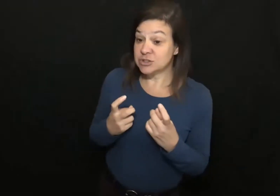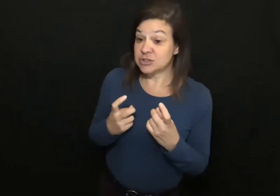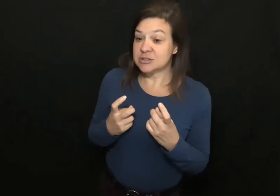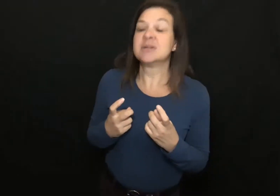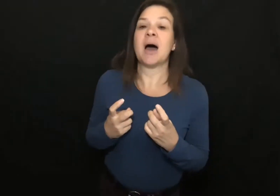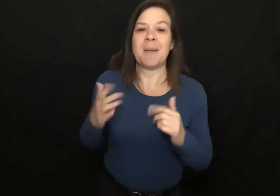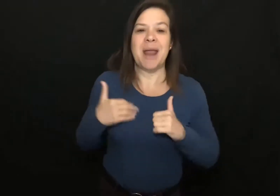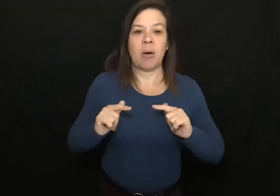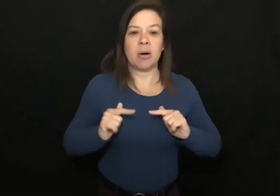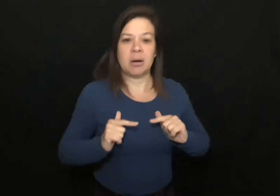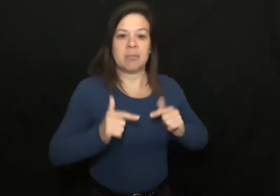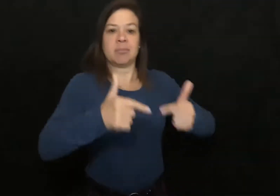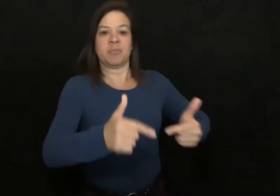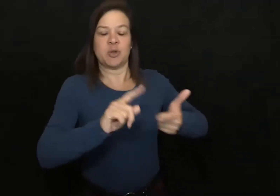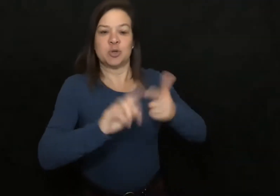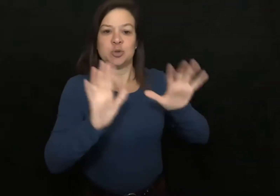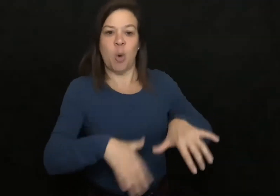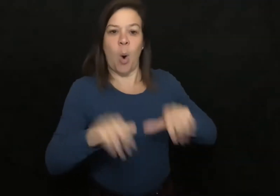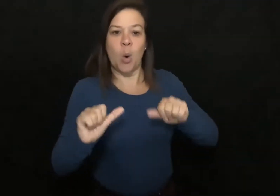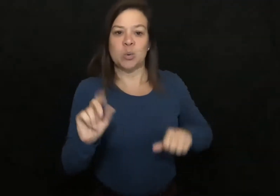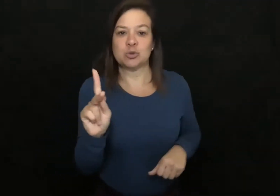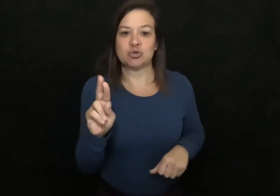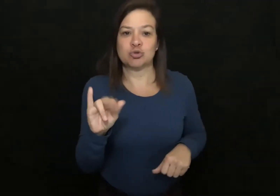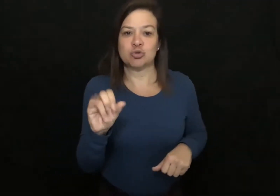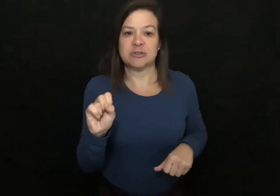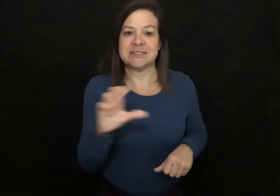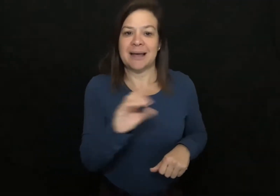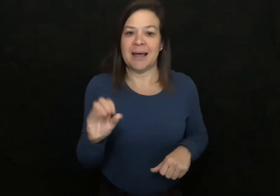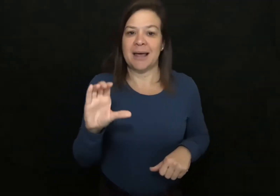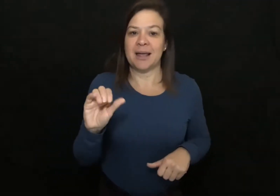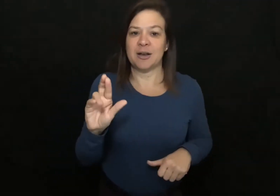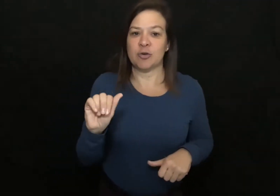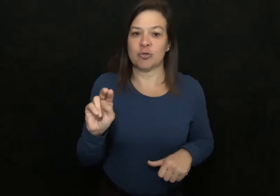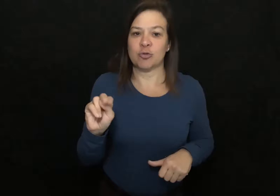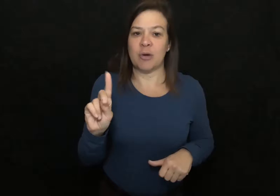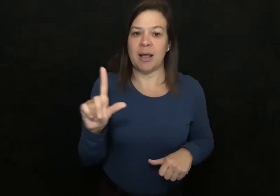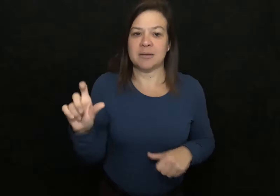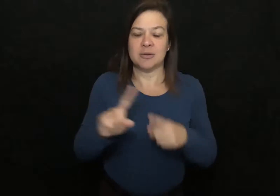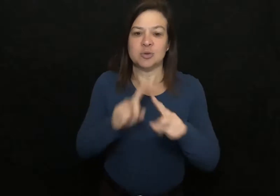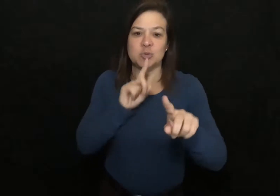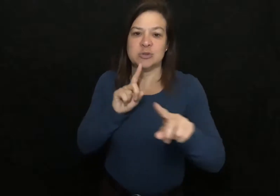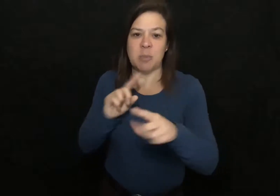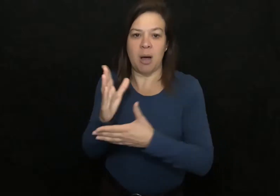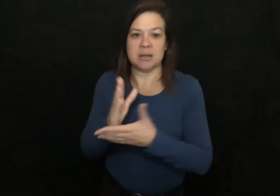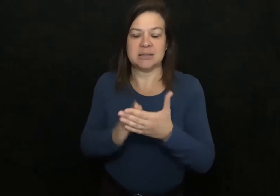to throw it back to our hosts, Chris and Crandall, to respond to some of those.